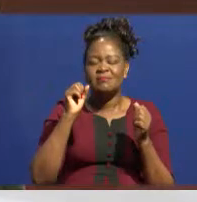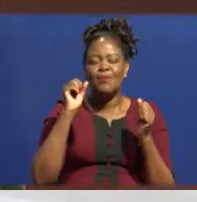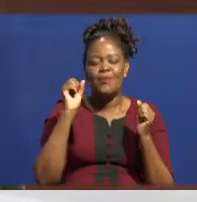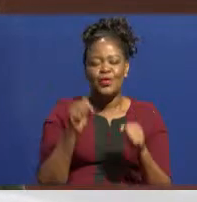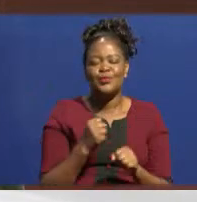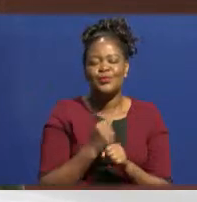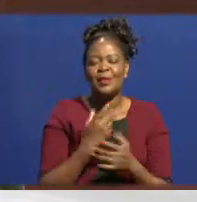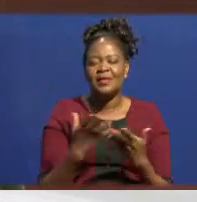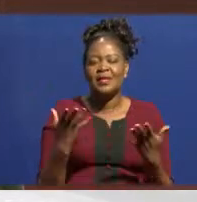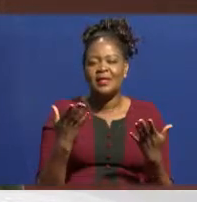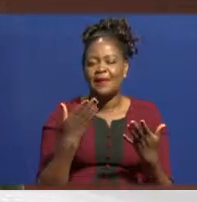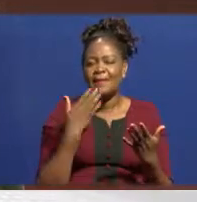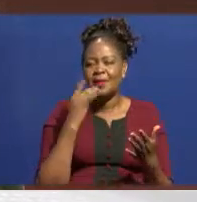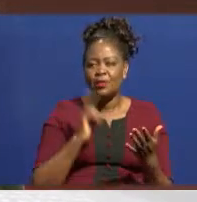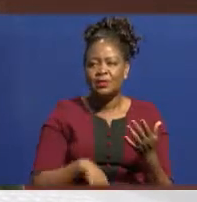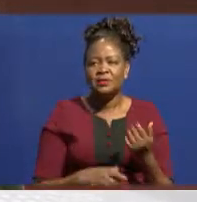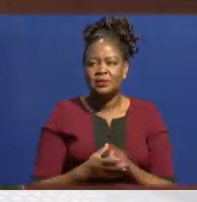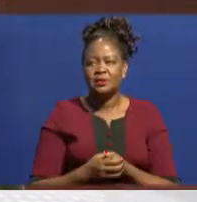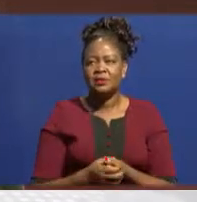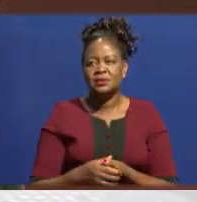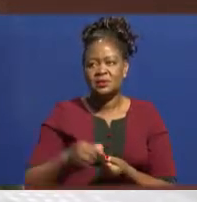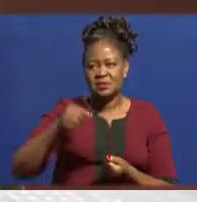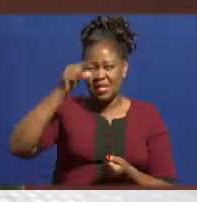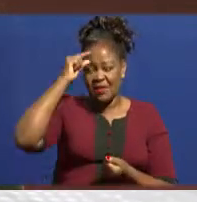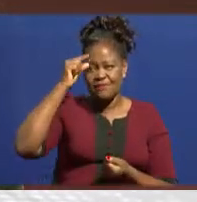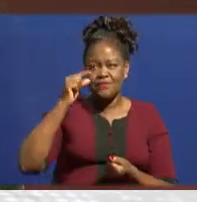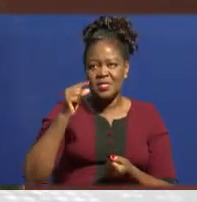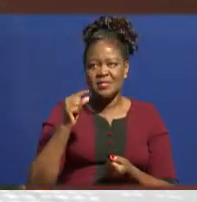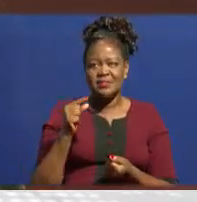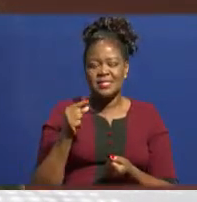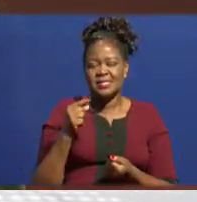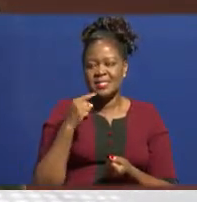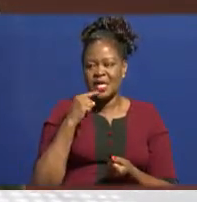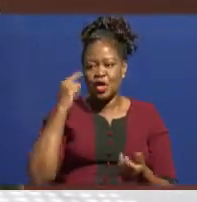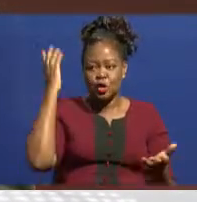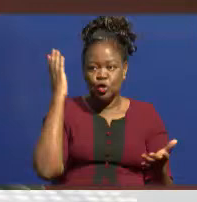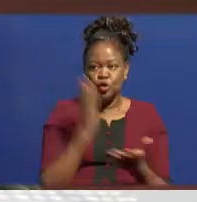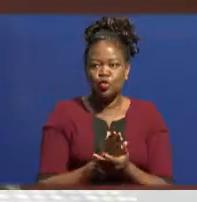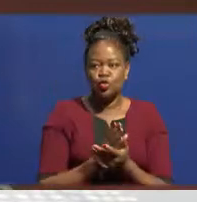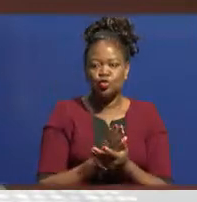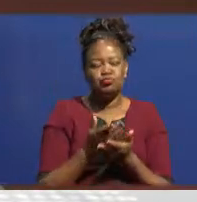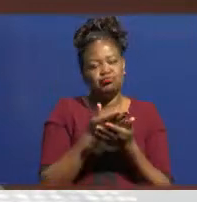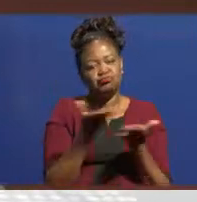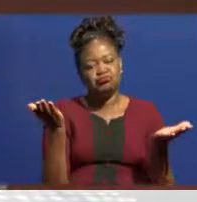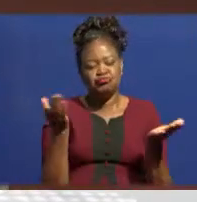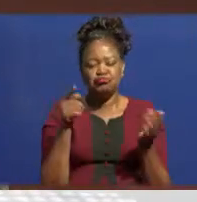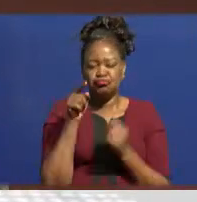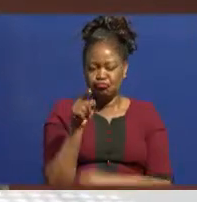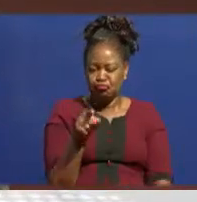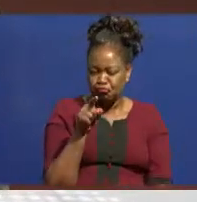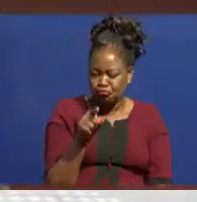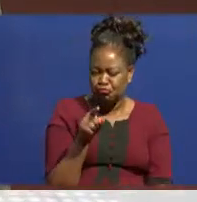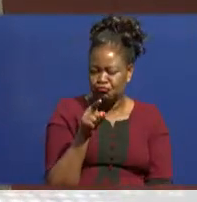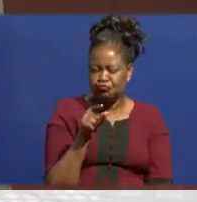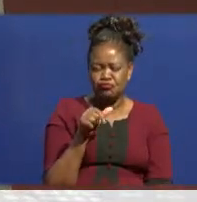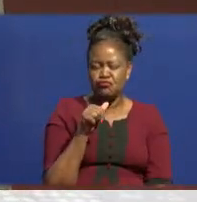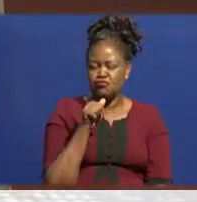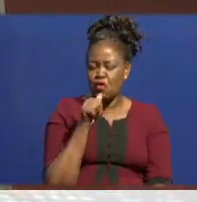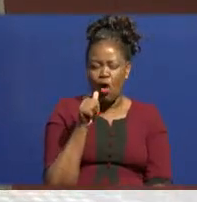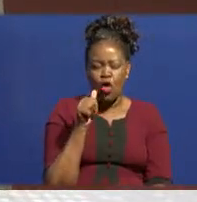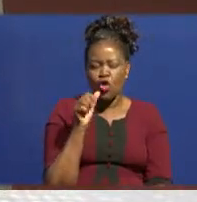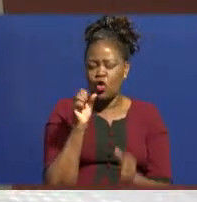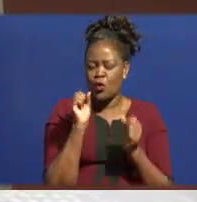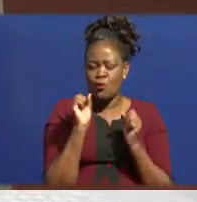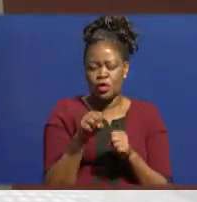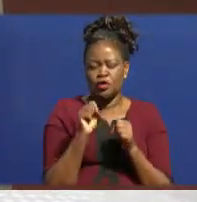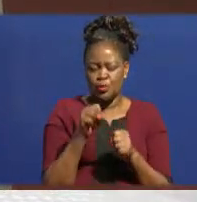thing, I think it is good for the government to come bold and say, hey guys, this component that you are